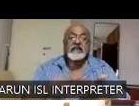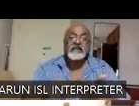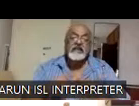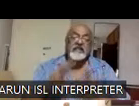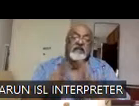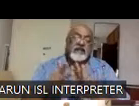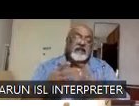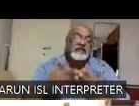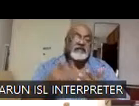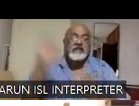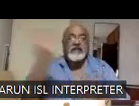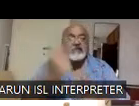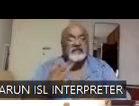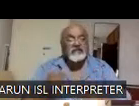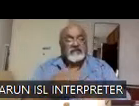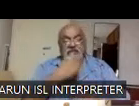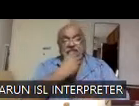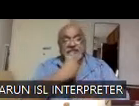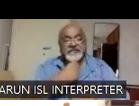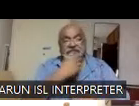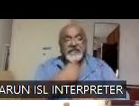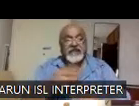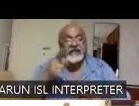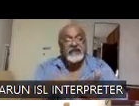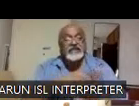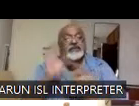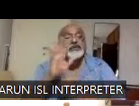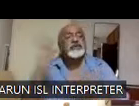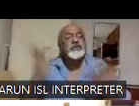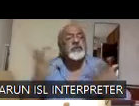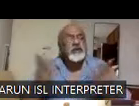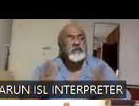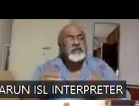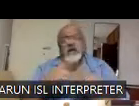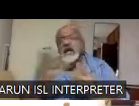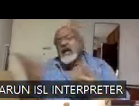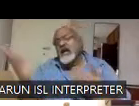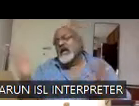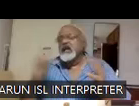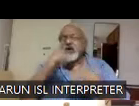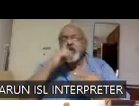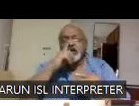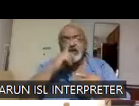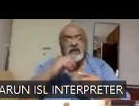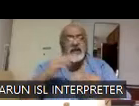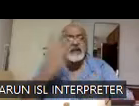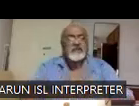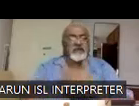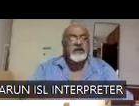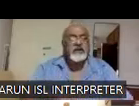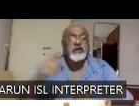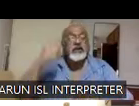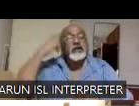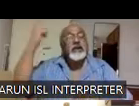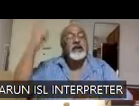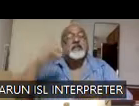you done this? He said, this implies that many of you women with disabilities, you dream big